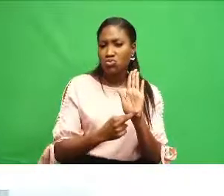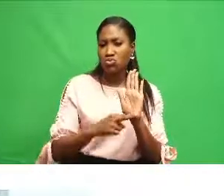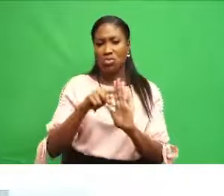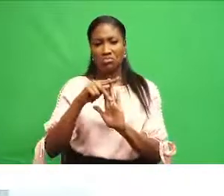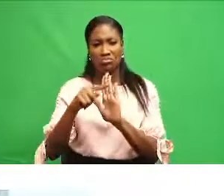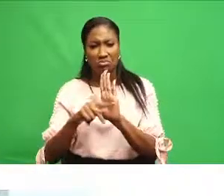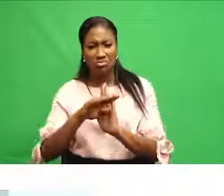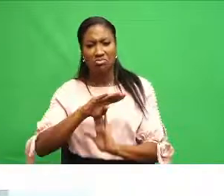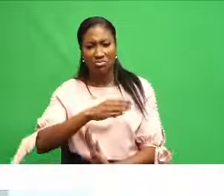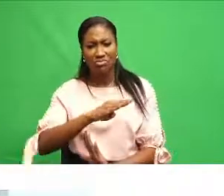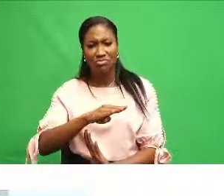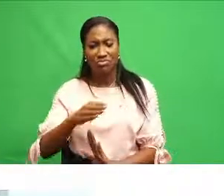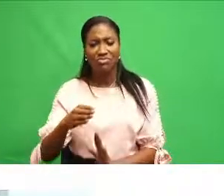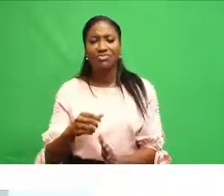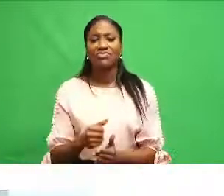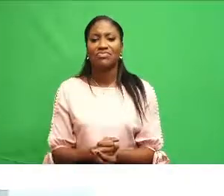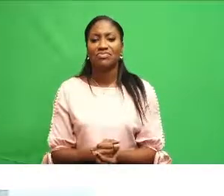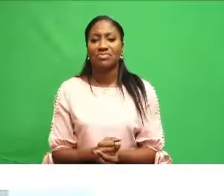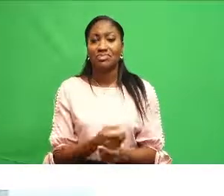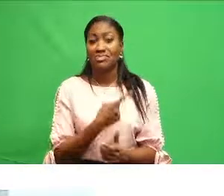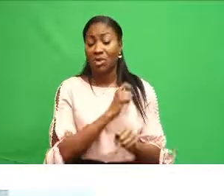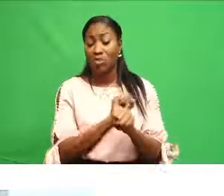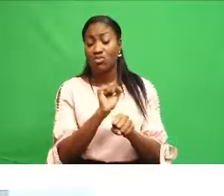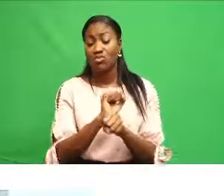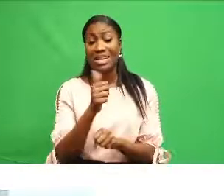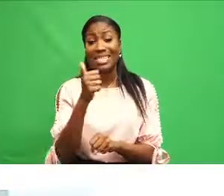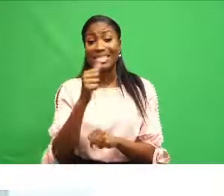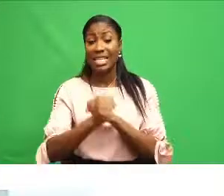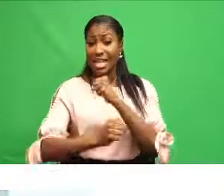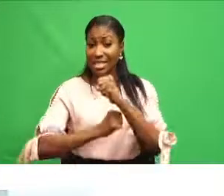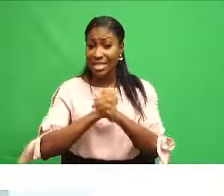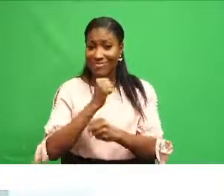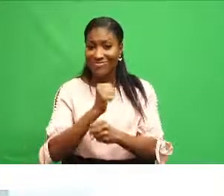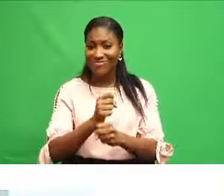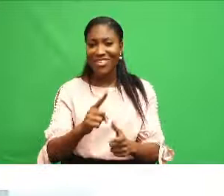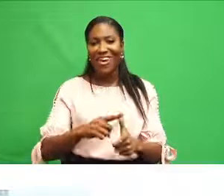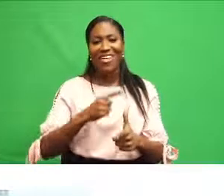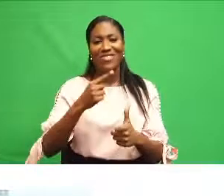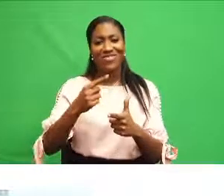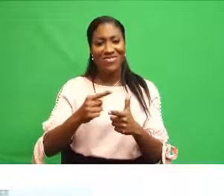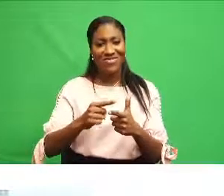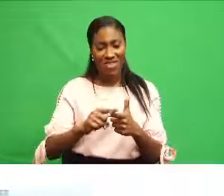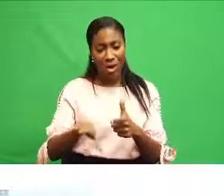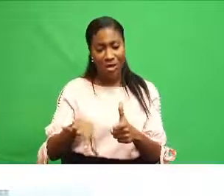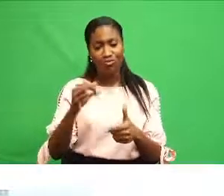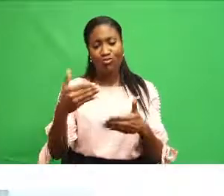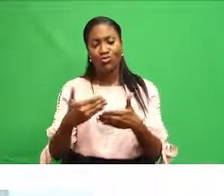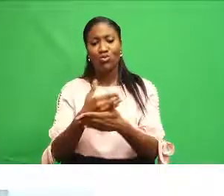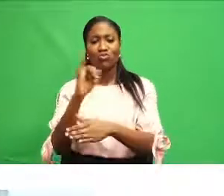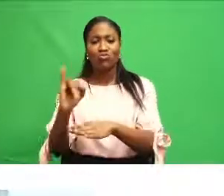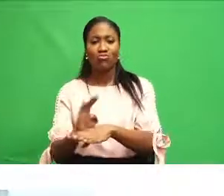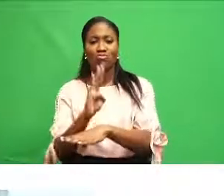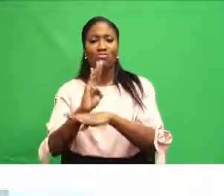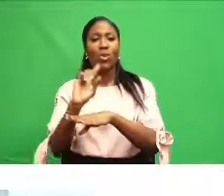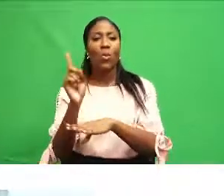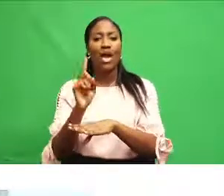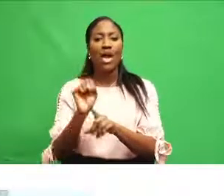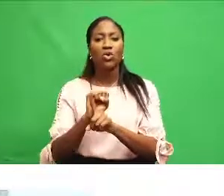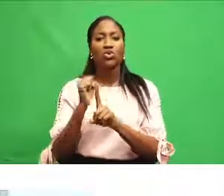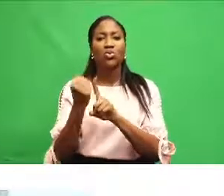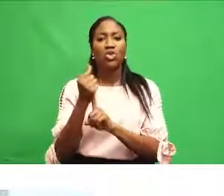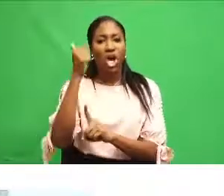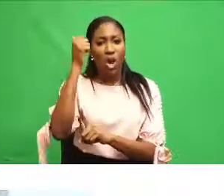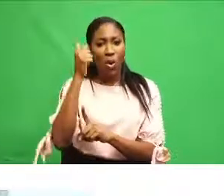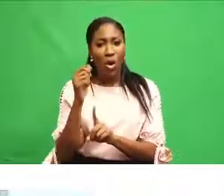He served at that department for a period of 10 years before assuming duties at the Social Welfare Division as a